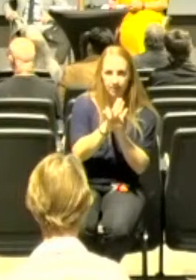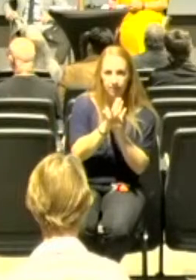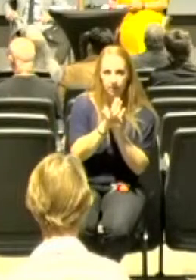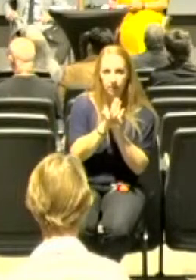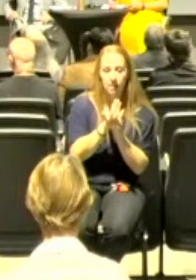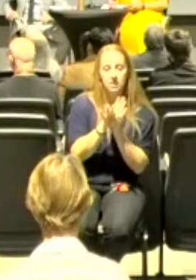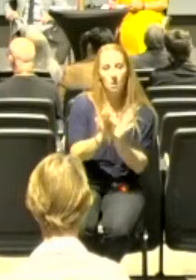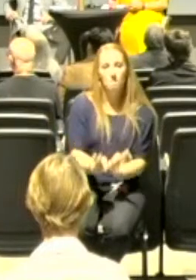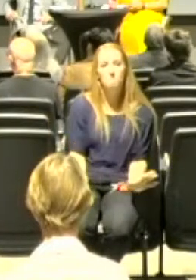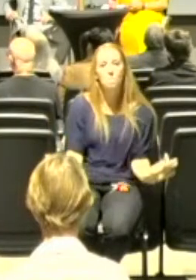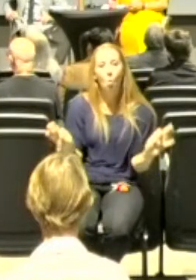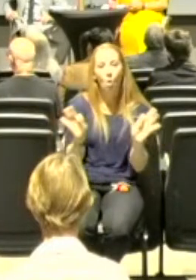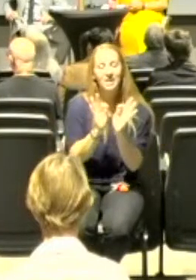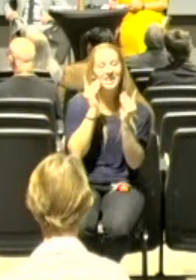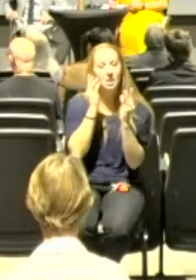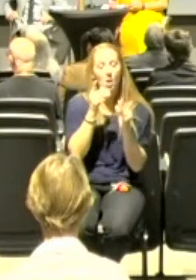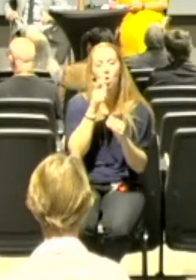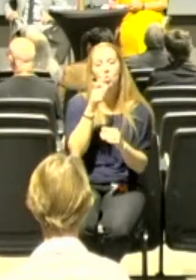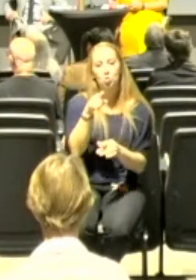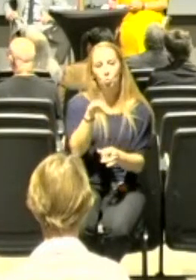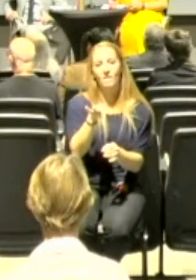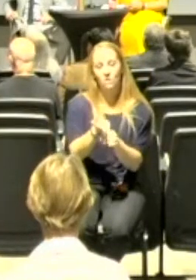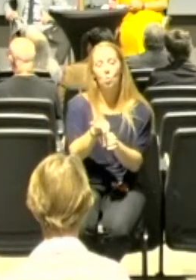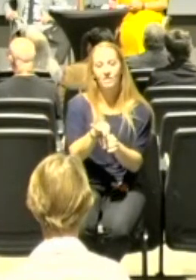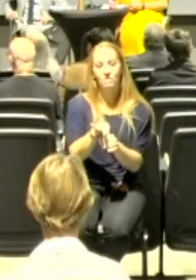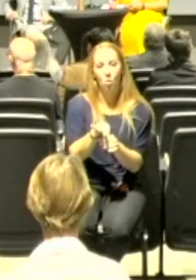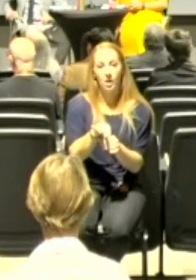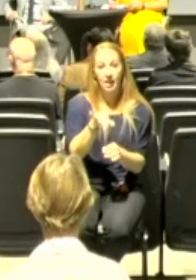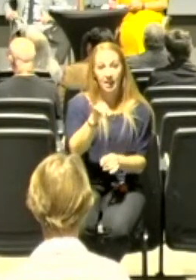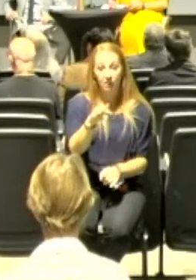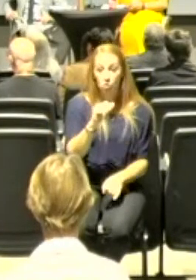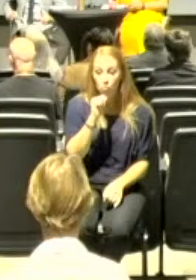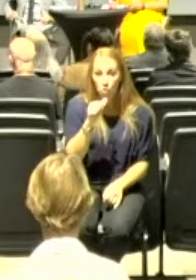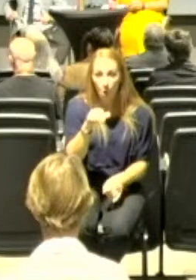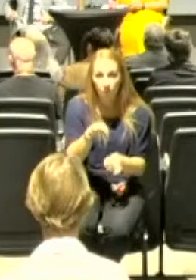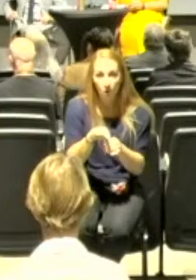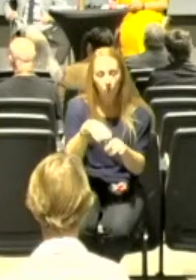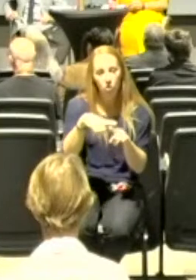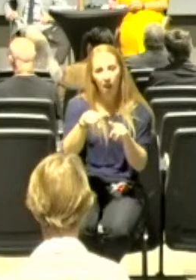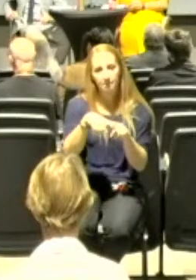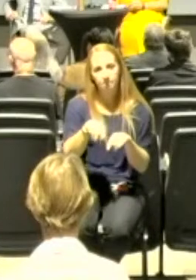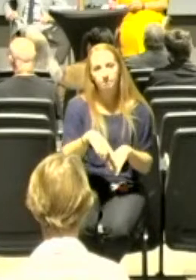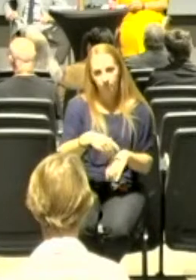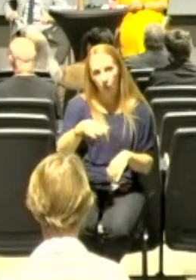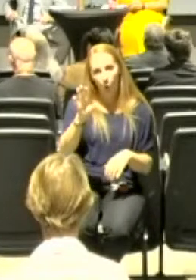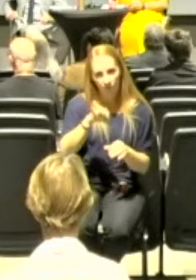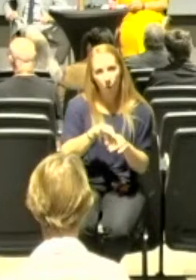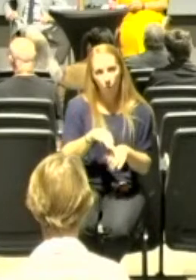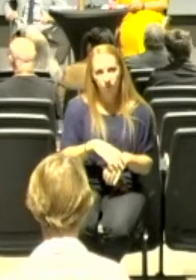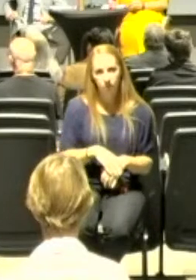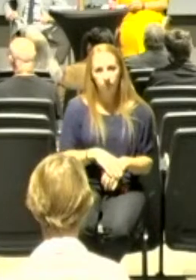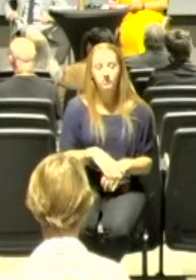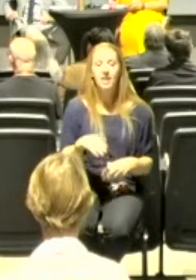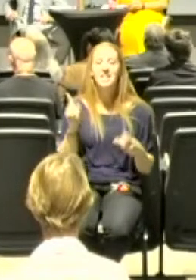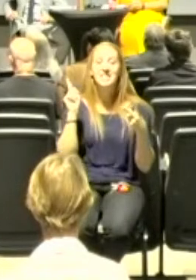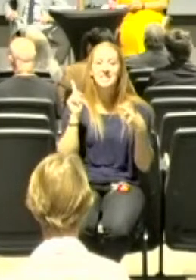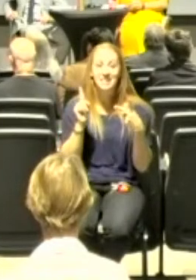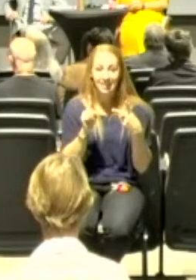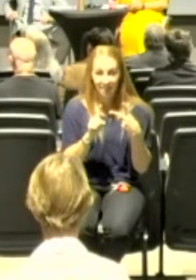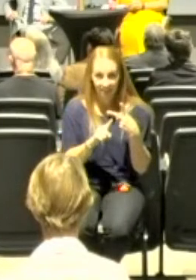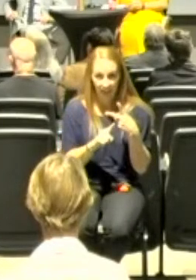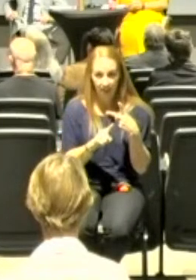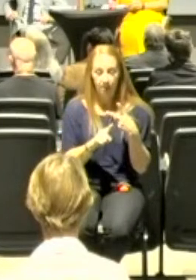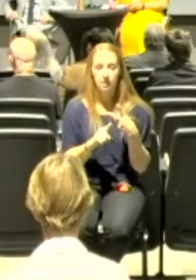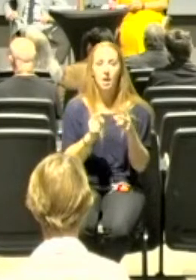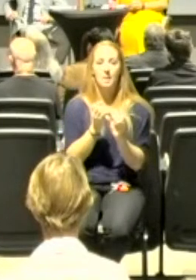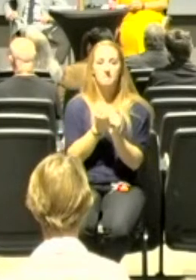be thoughtful about that when you go to make your votes. And if you don't vote, shame on you. Vote. Secondly, we want to make sure that we're doing